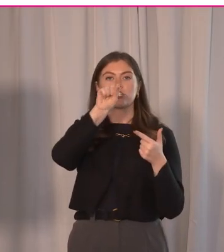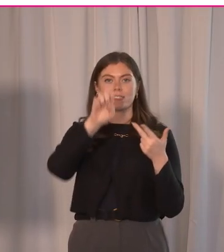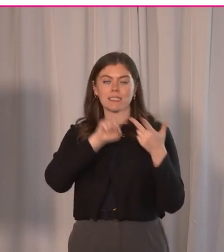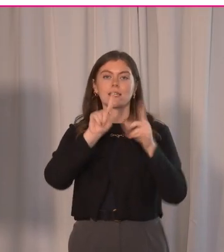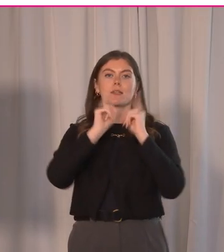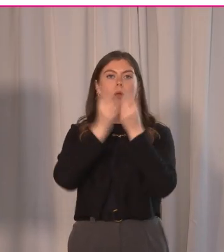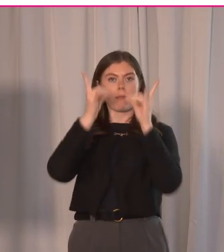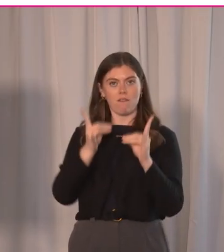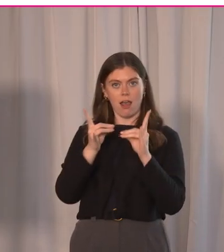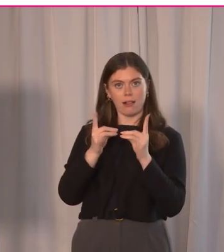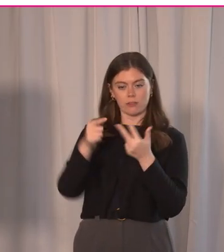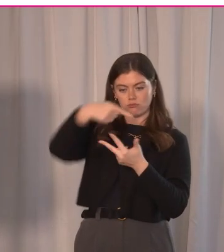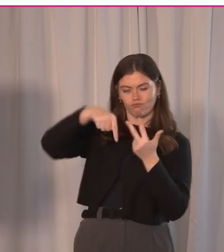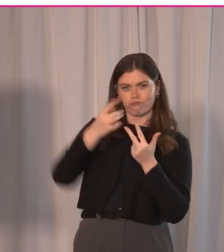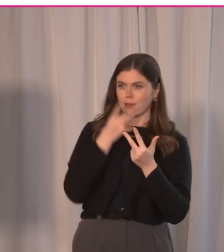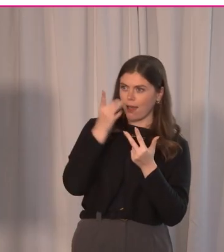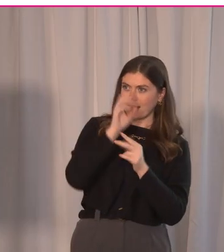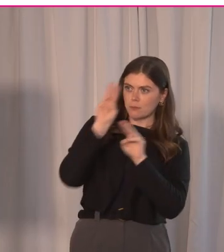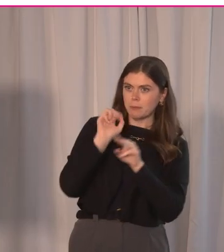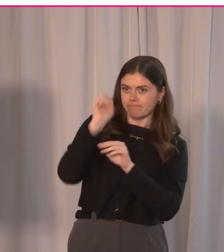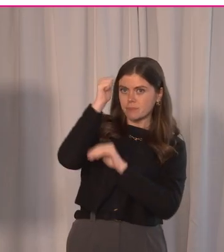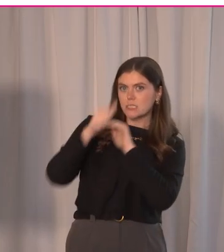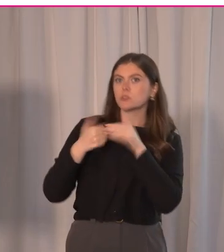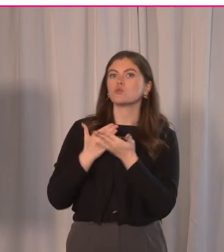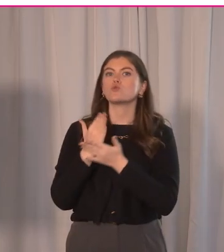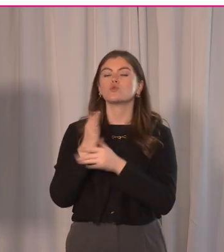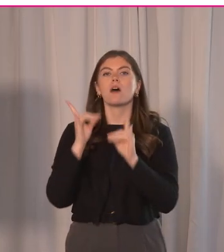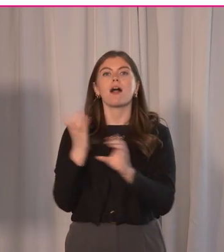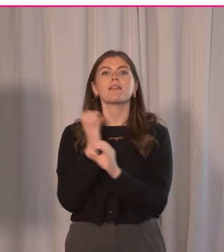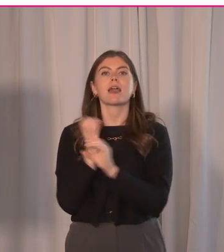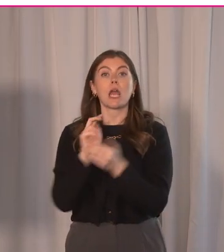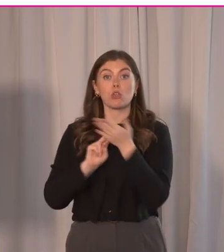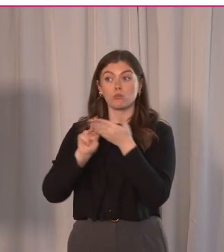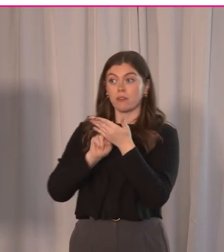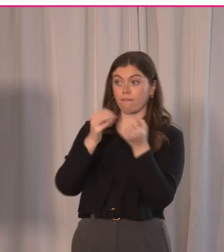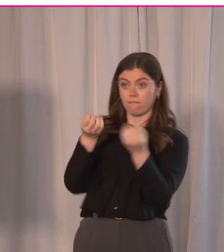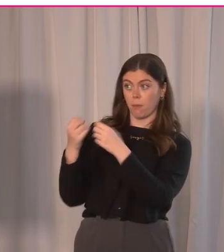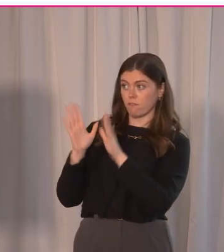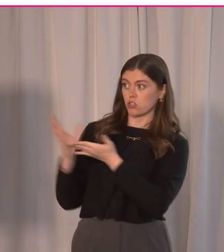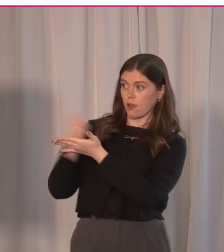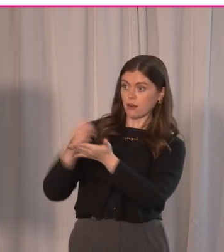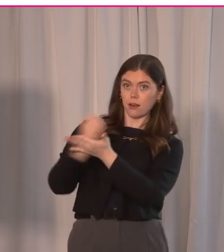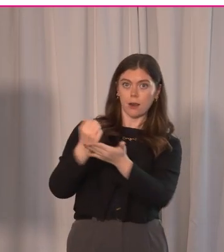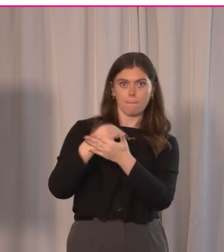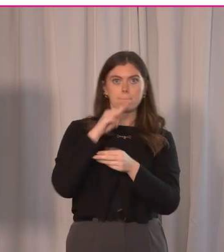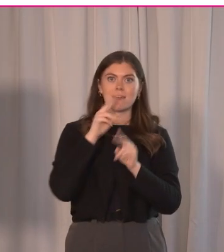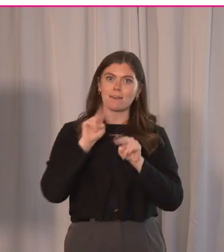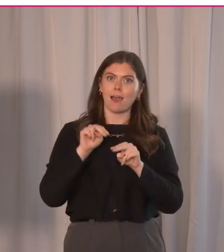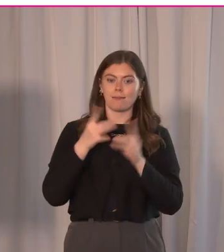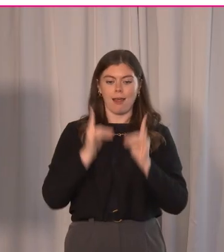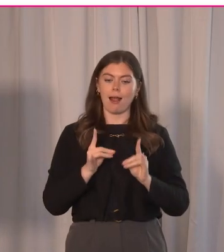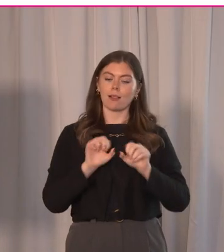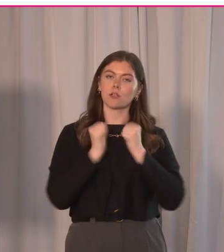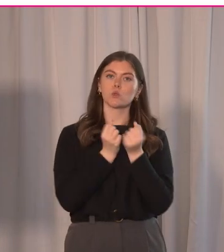asking people about their experiences through healthcare and using that feedback from users in order to help improve health and social